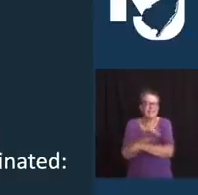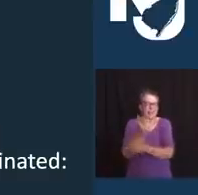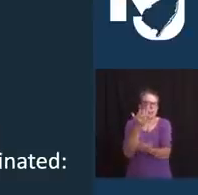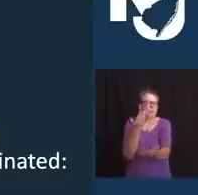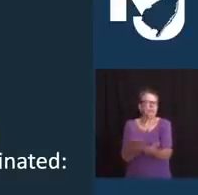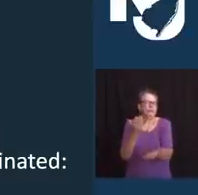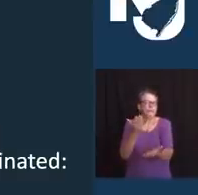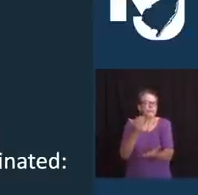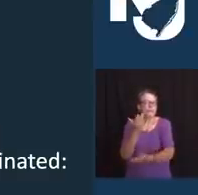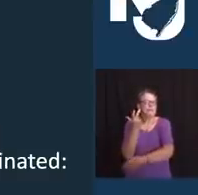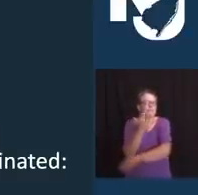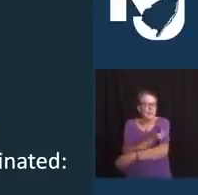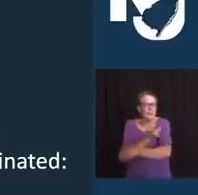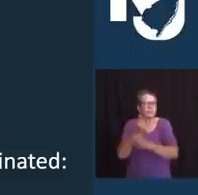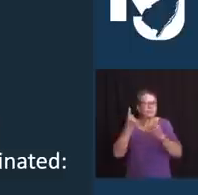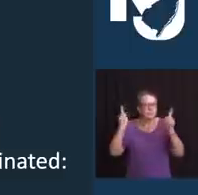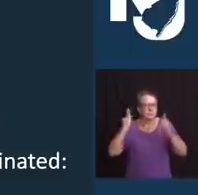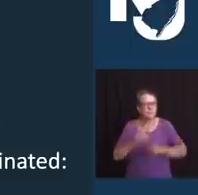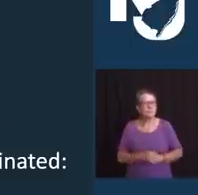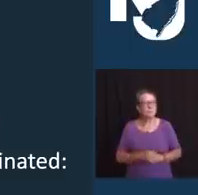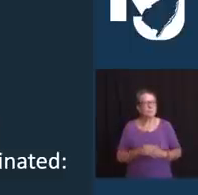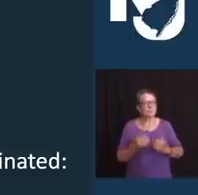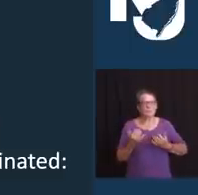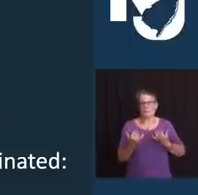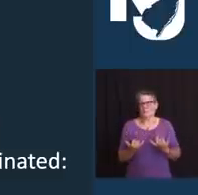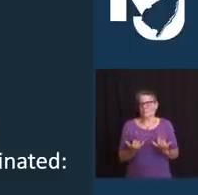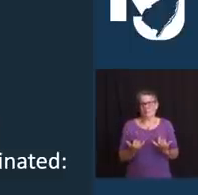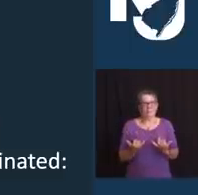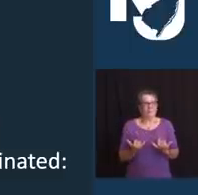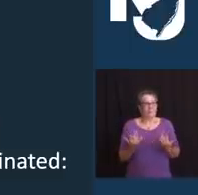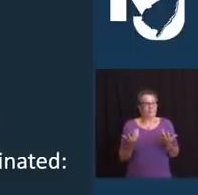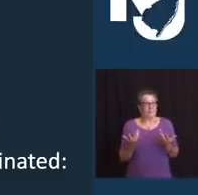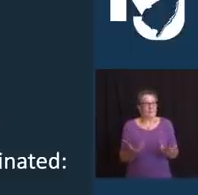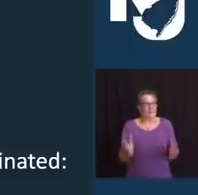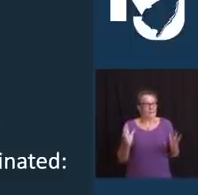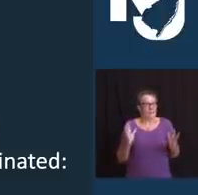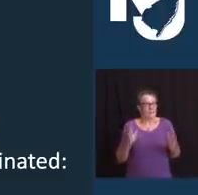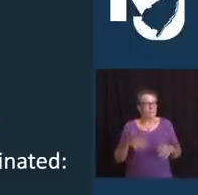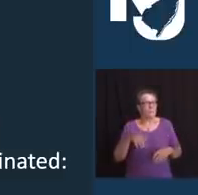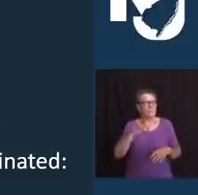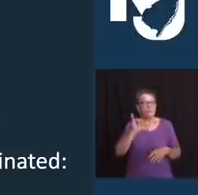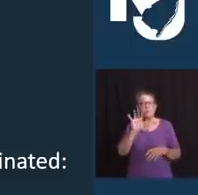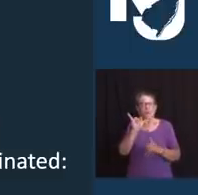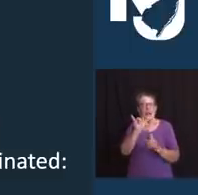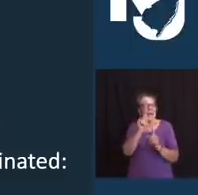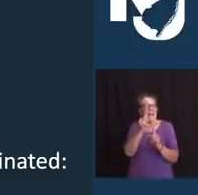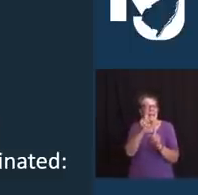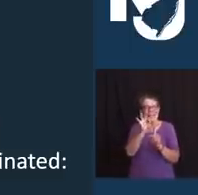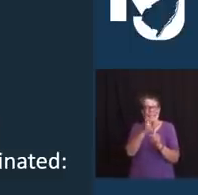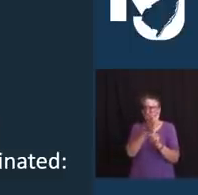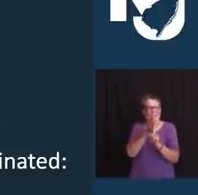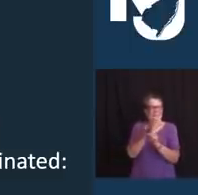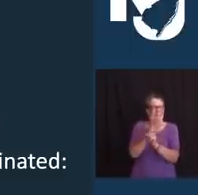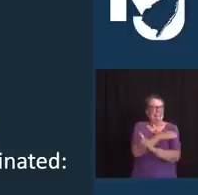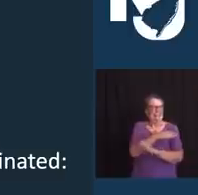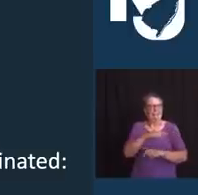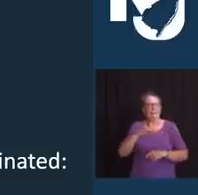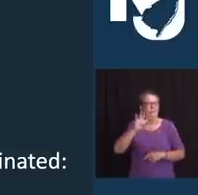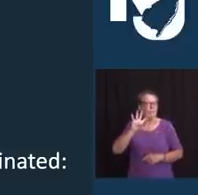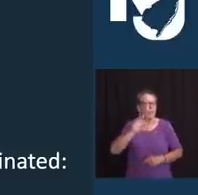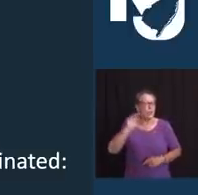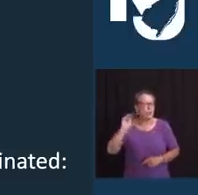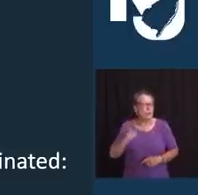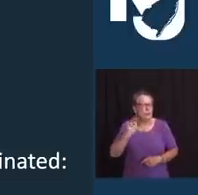4,909,743 fully vaccinated New Jerseyans. That is people who were 14 days past the date of their